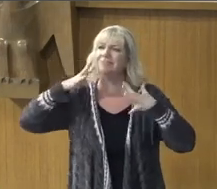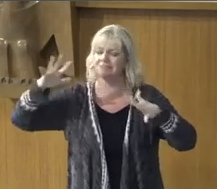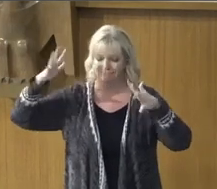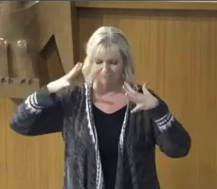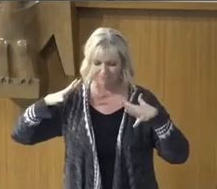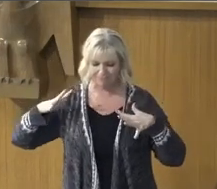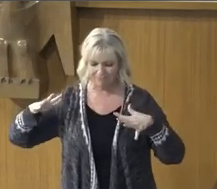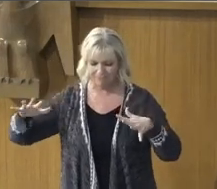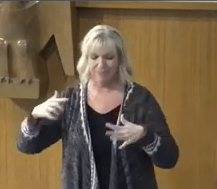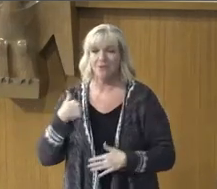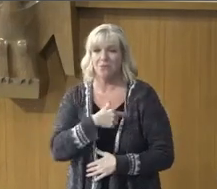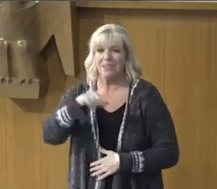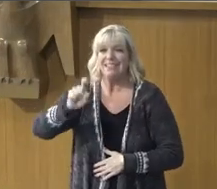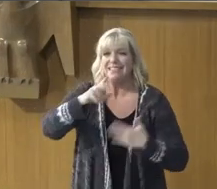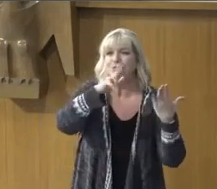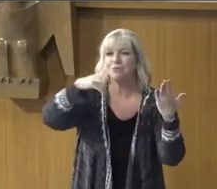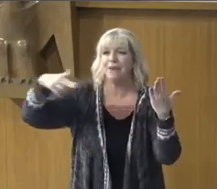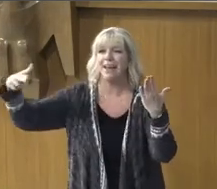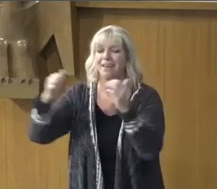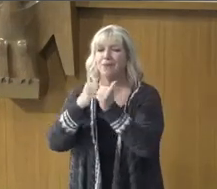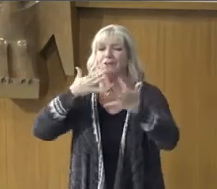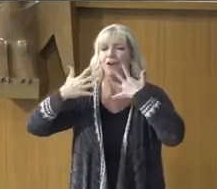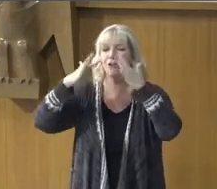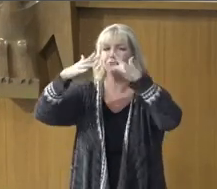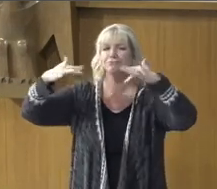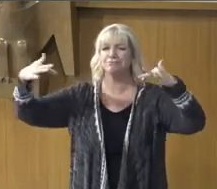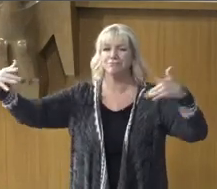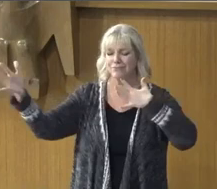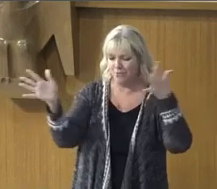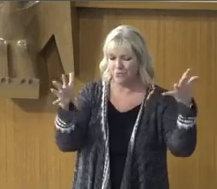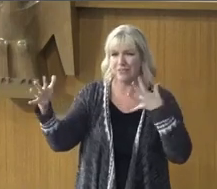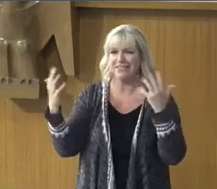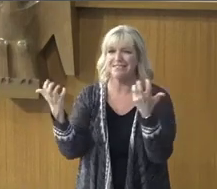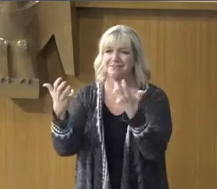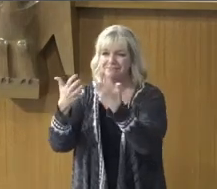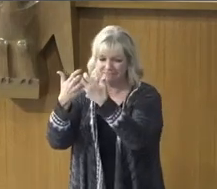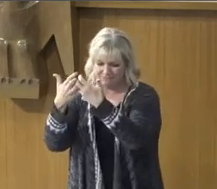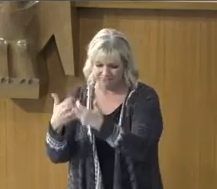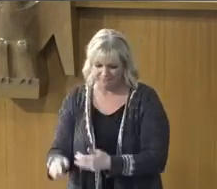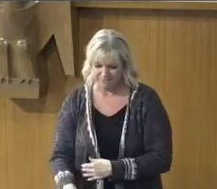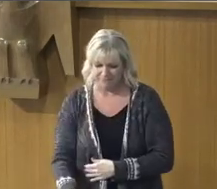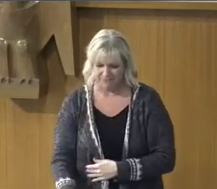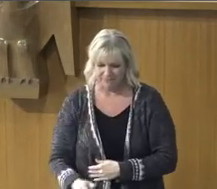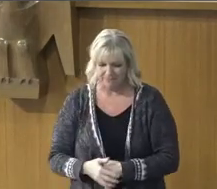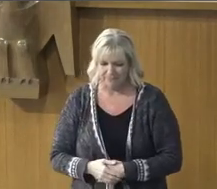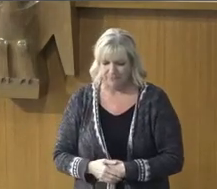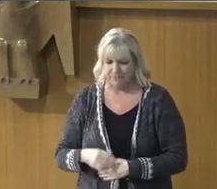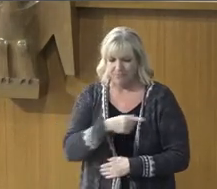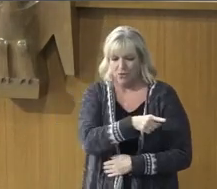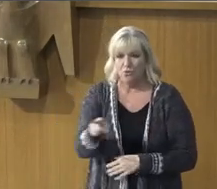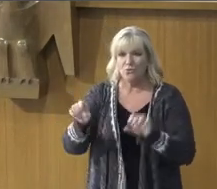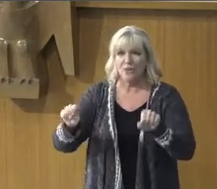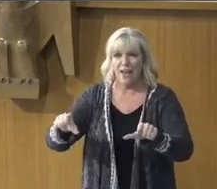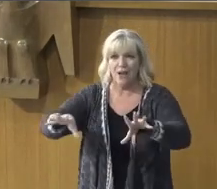And paint with all the colors of the wind You can own